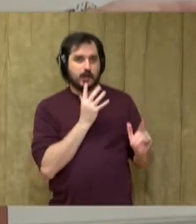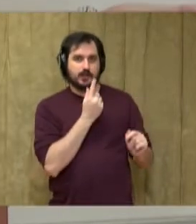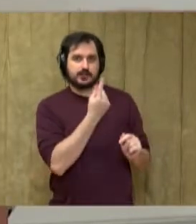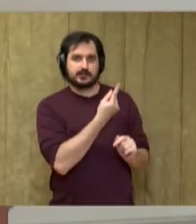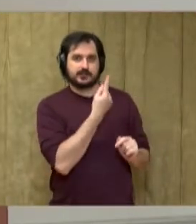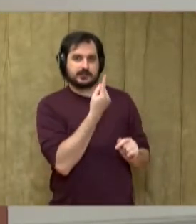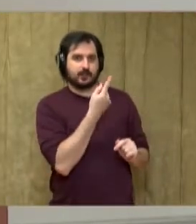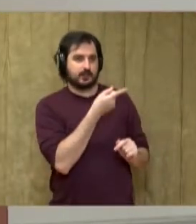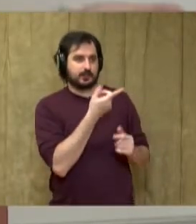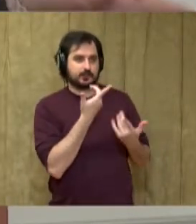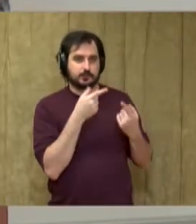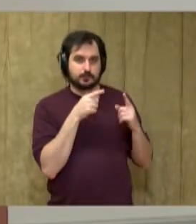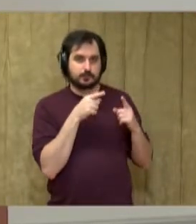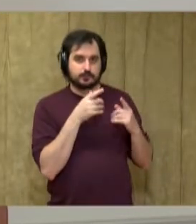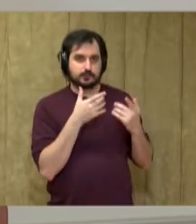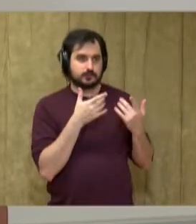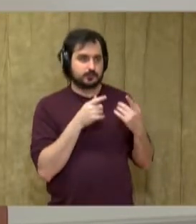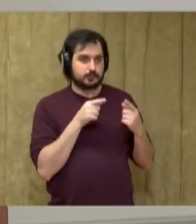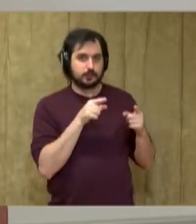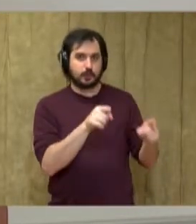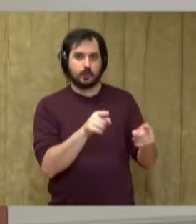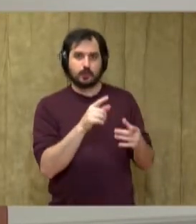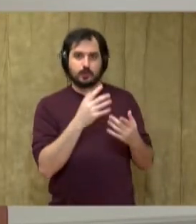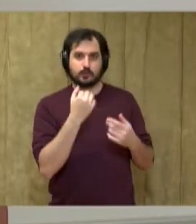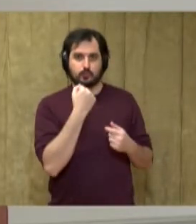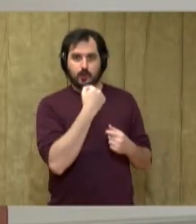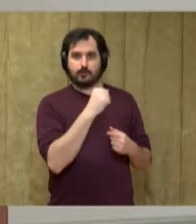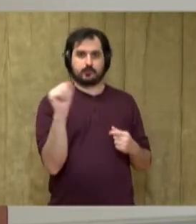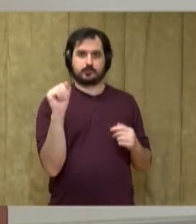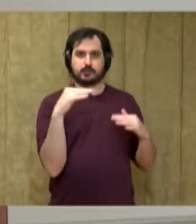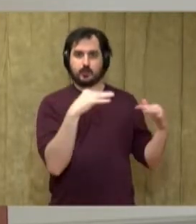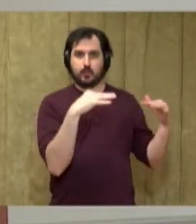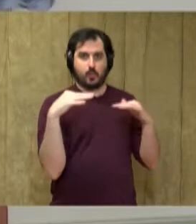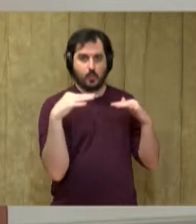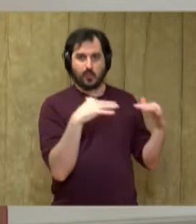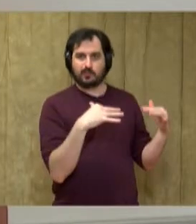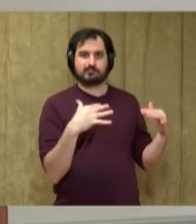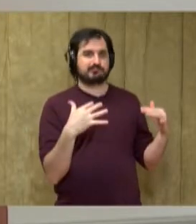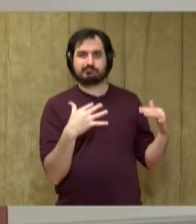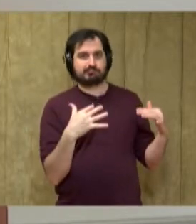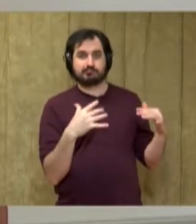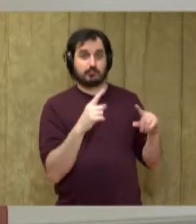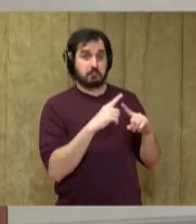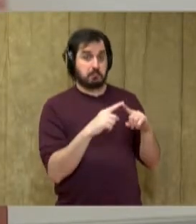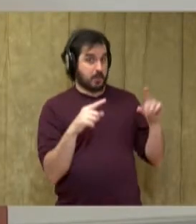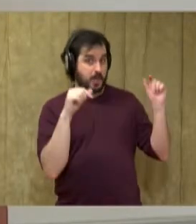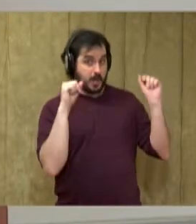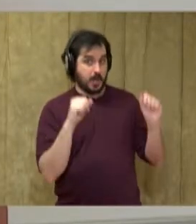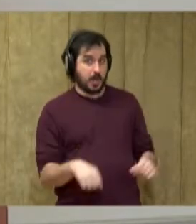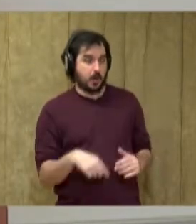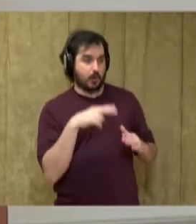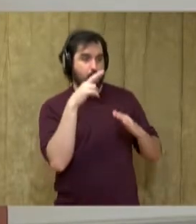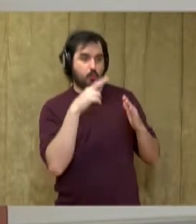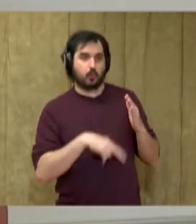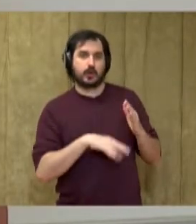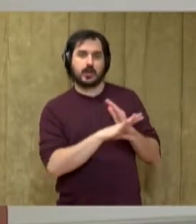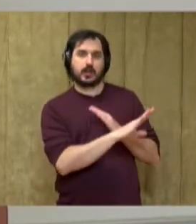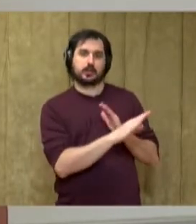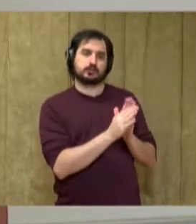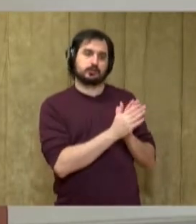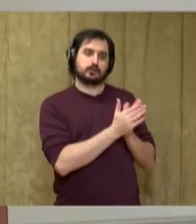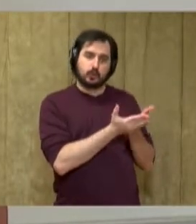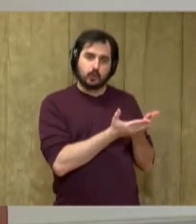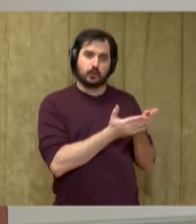during the Revolutionary War, but I can read their journals or their diaries. They were there, okay? So they're telling me what